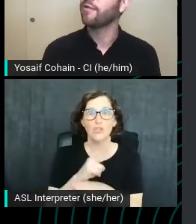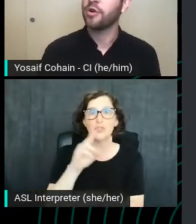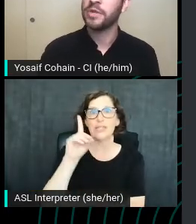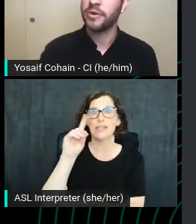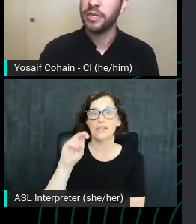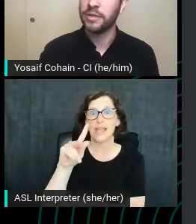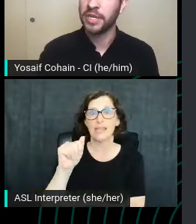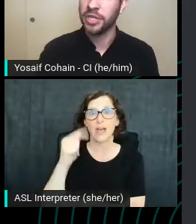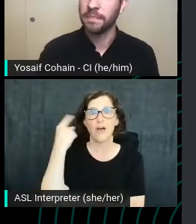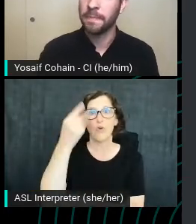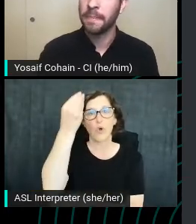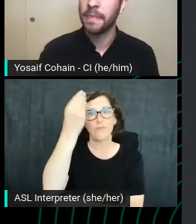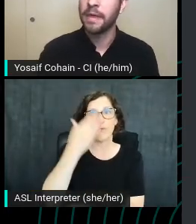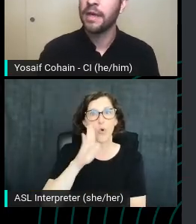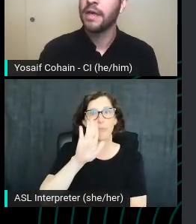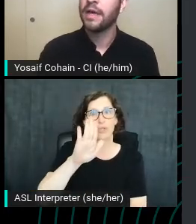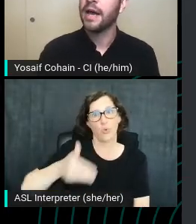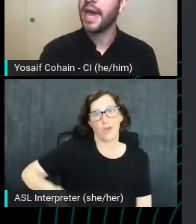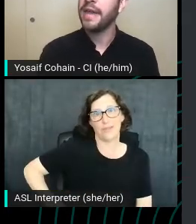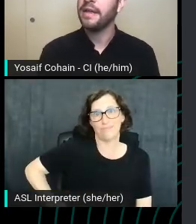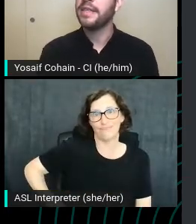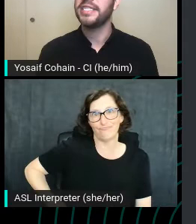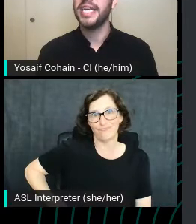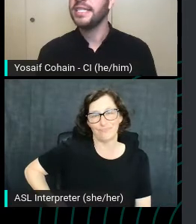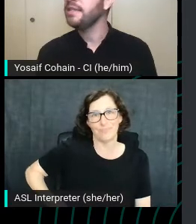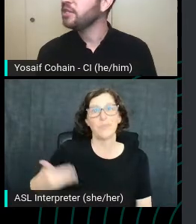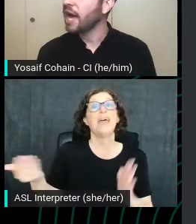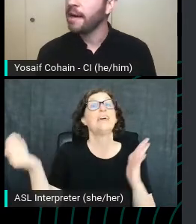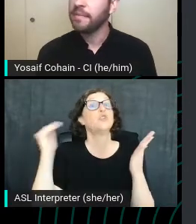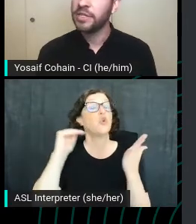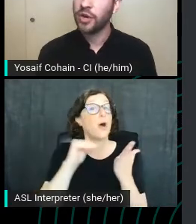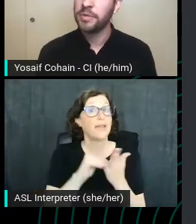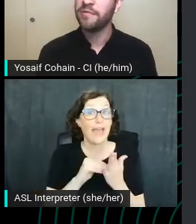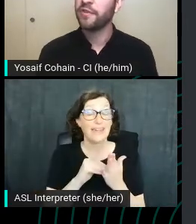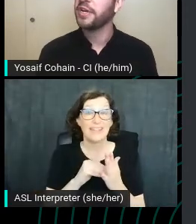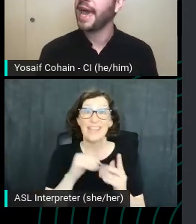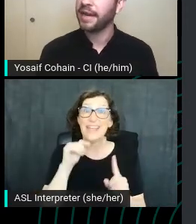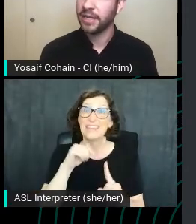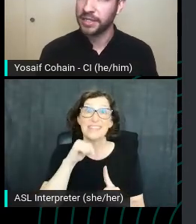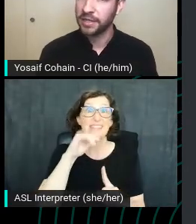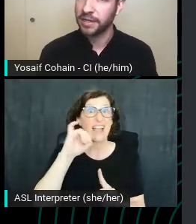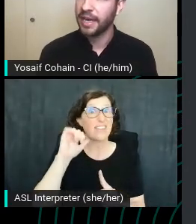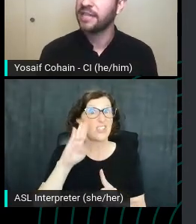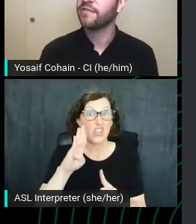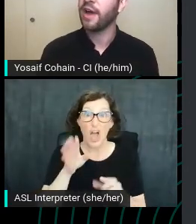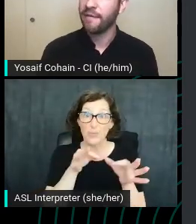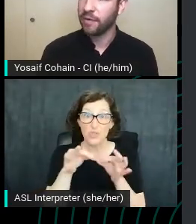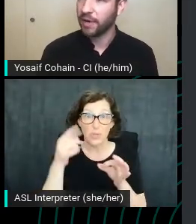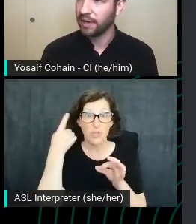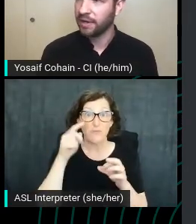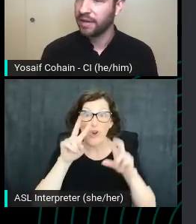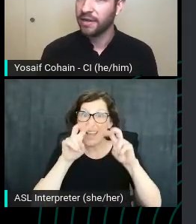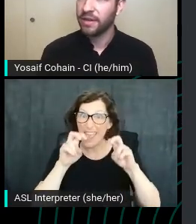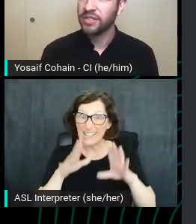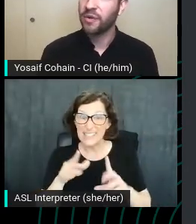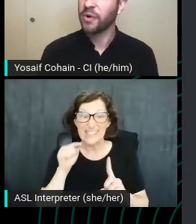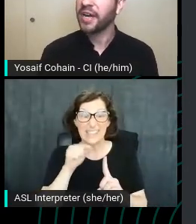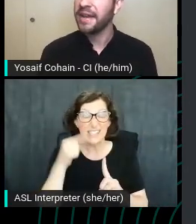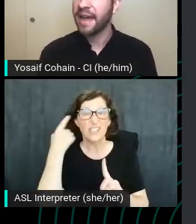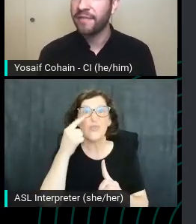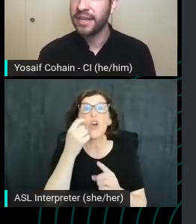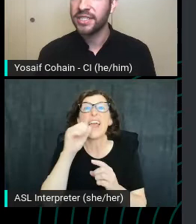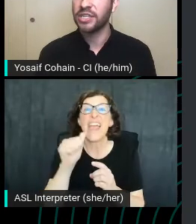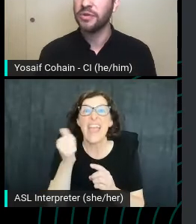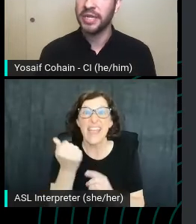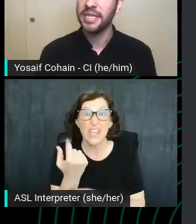to inform your intuition." Again, this isn't the job description for an analyst. It's for everyone. To work